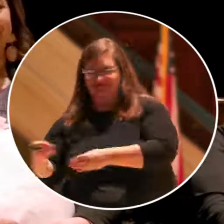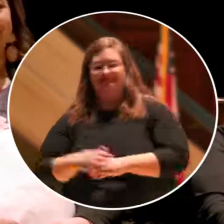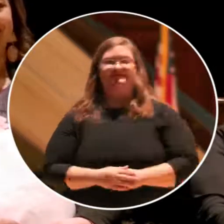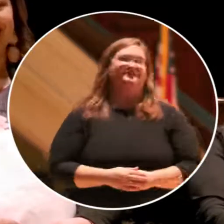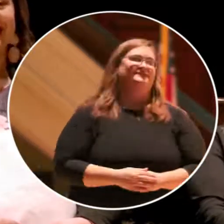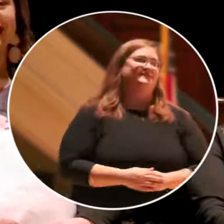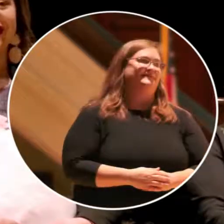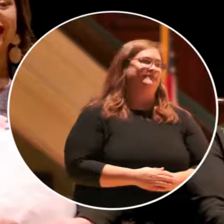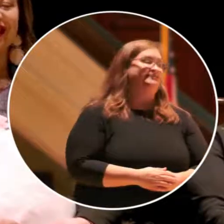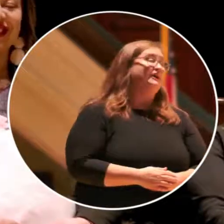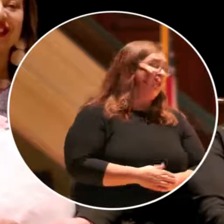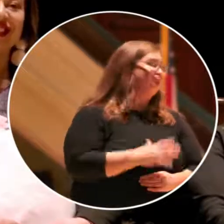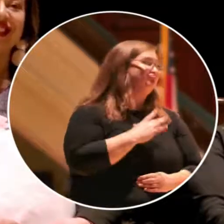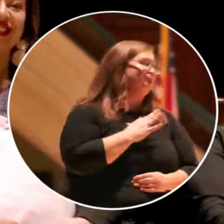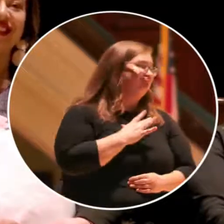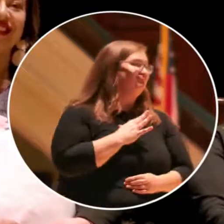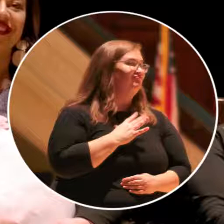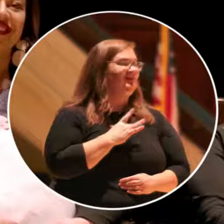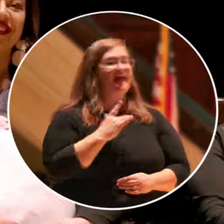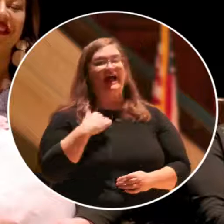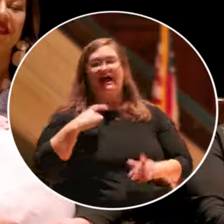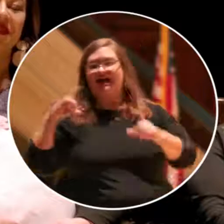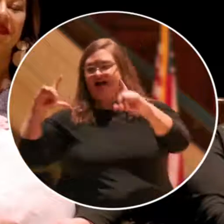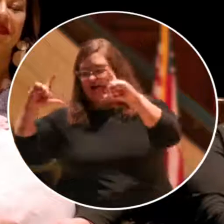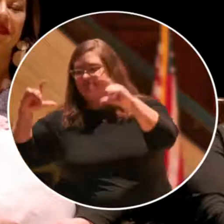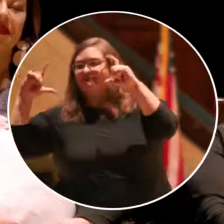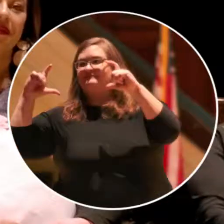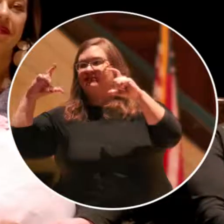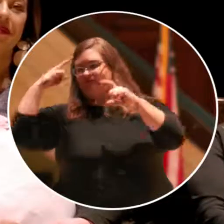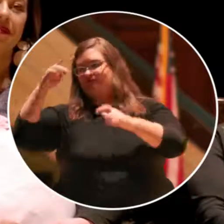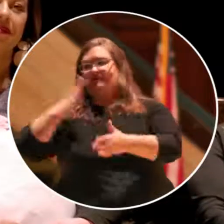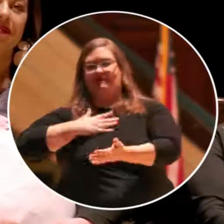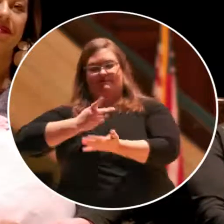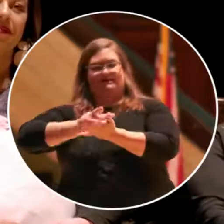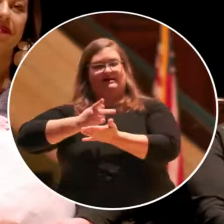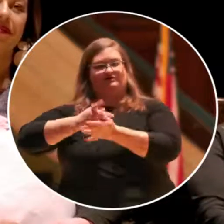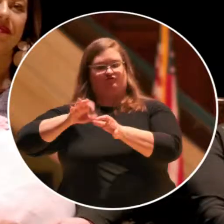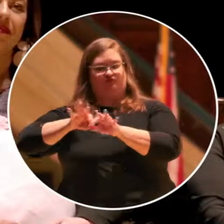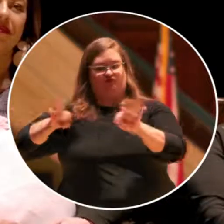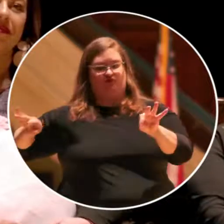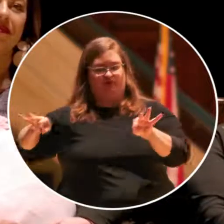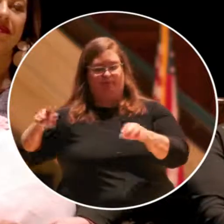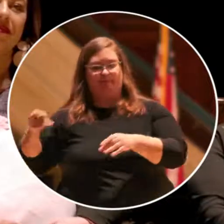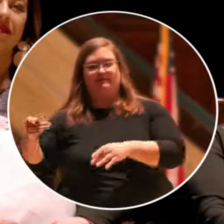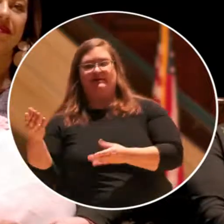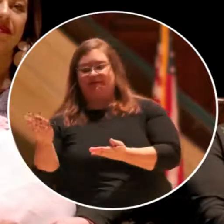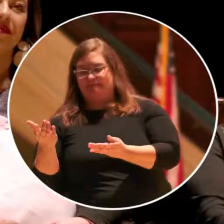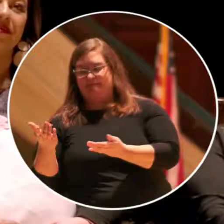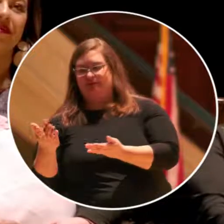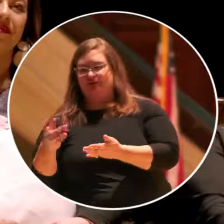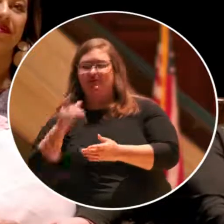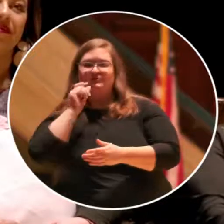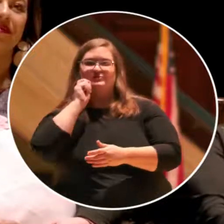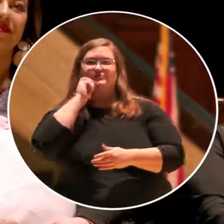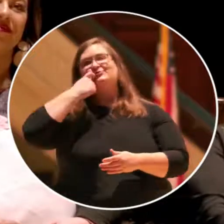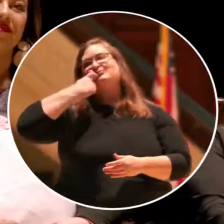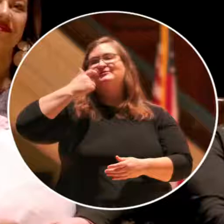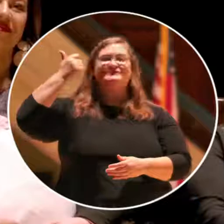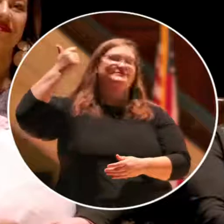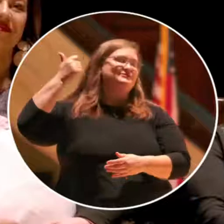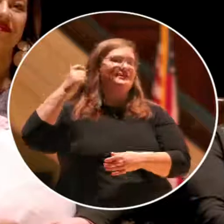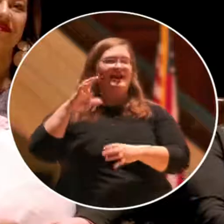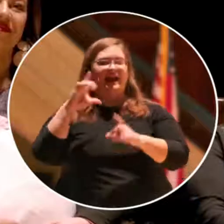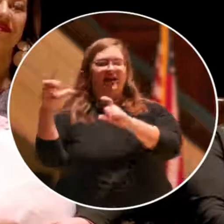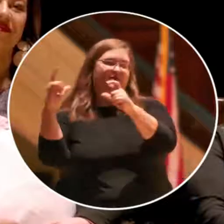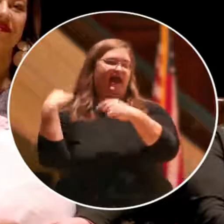was. And when I shot something later for graduate school, my stepmother took down her Polaroid land camera, one of the coolest cameras ever